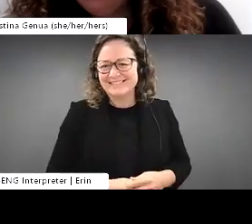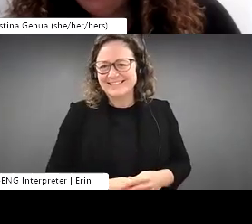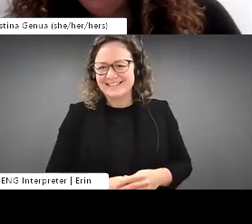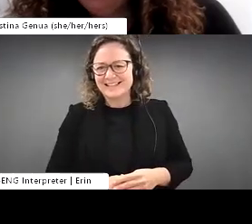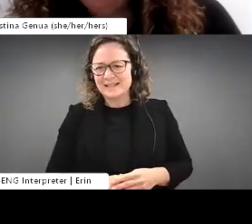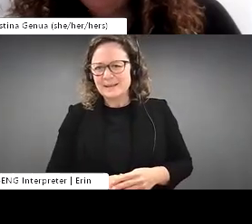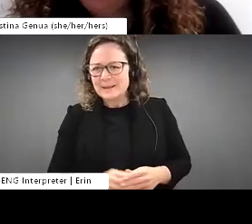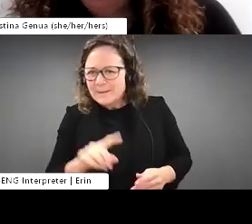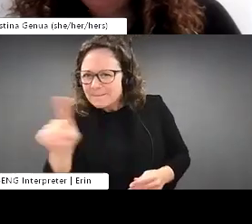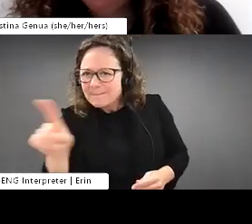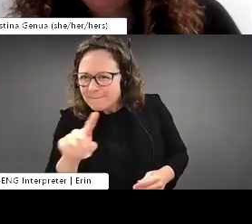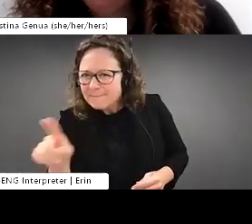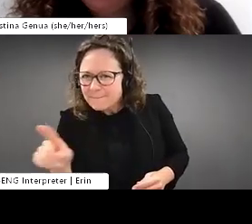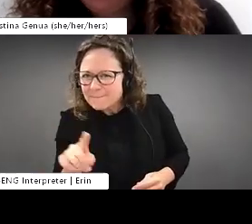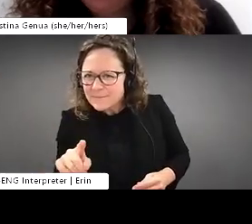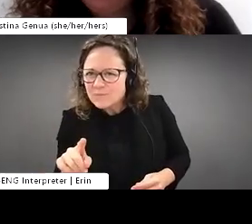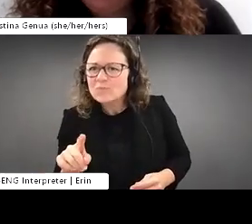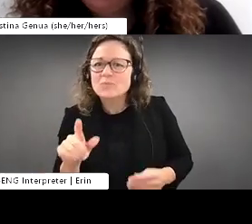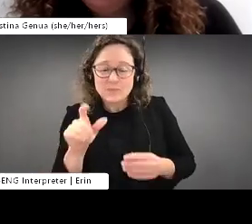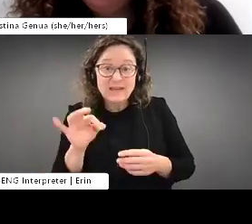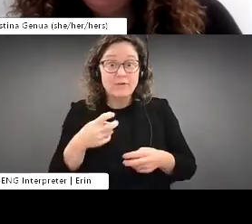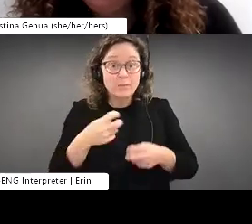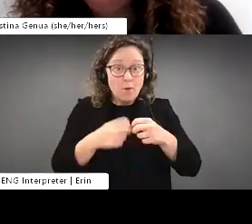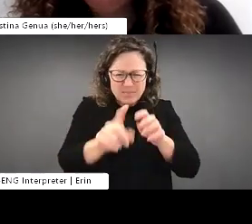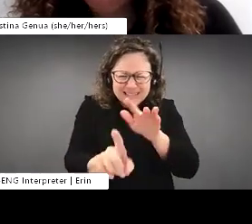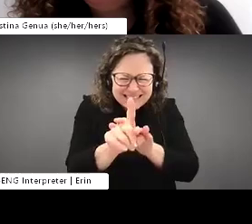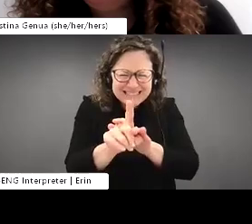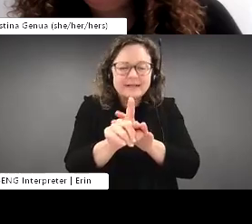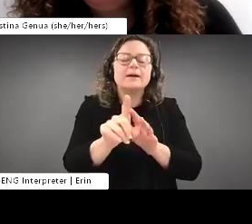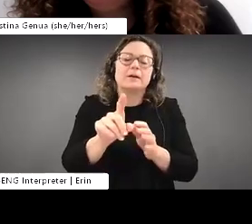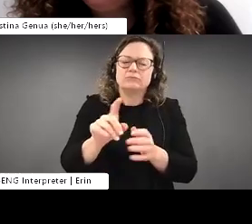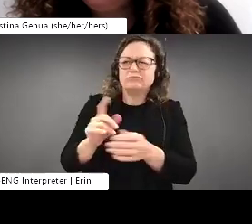unless you have an issue and have to try to contact a human being. Um,